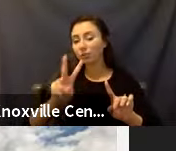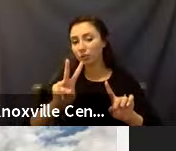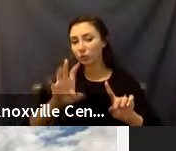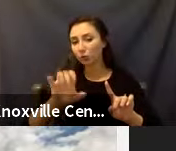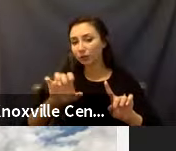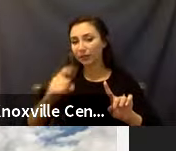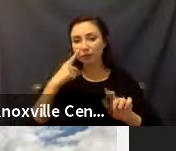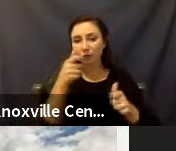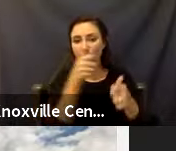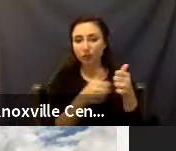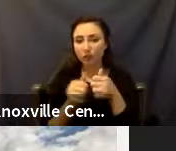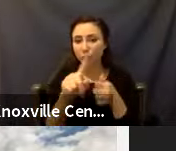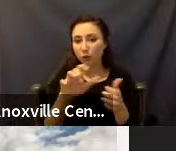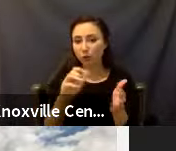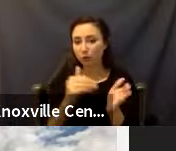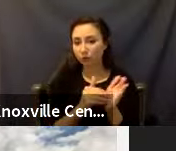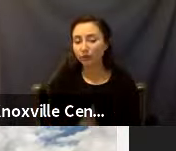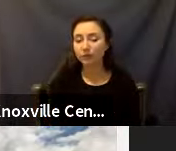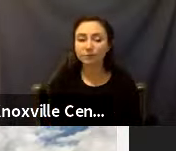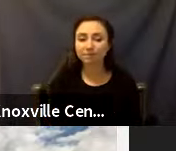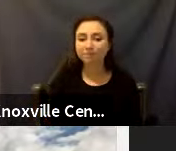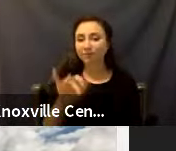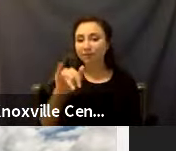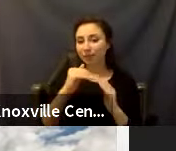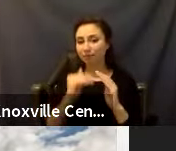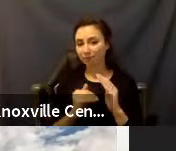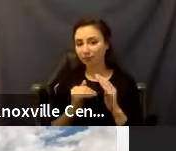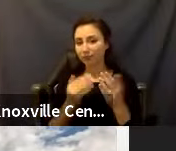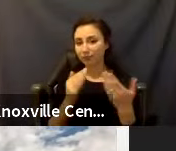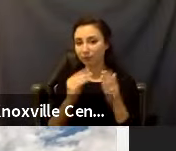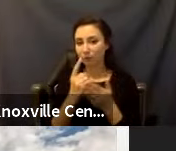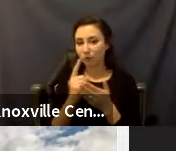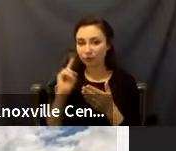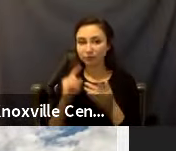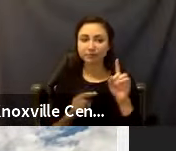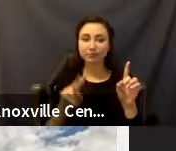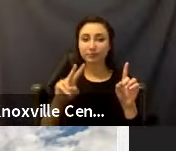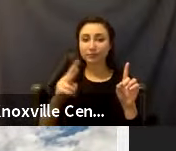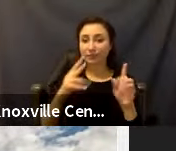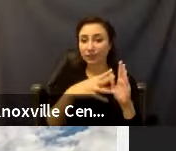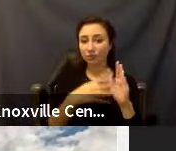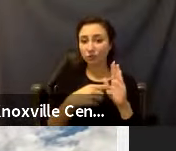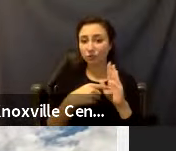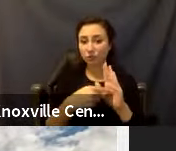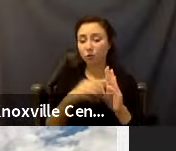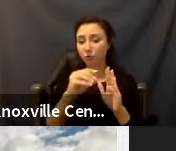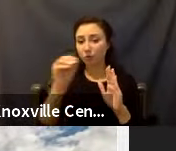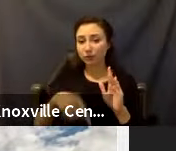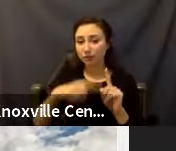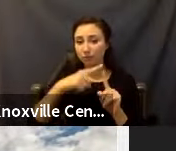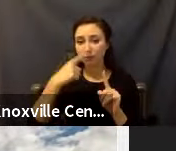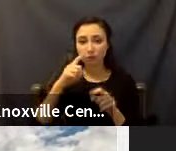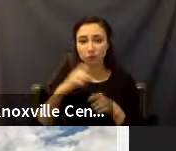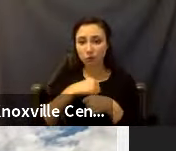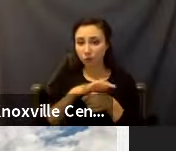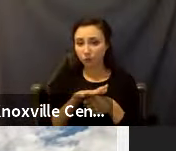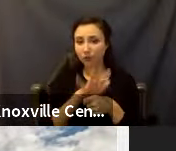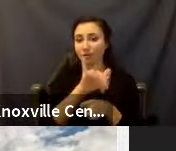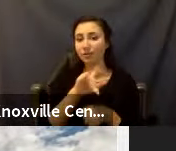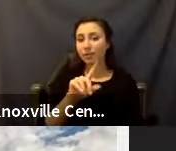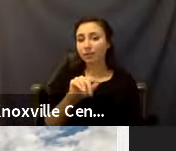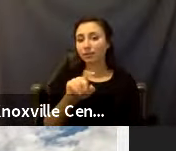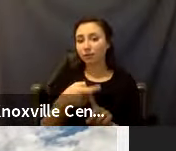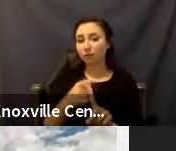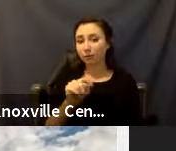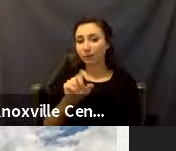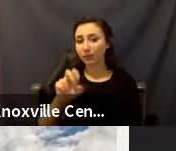is down from last week. The second chart shows the percent positive for COVID-19. This data is received from the Tennessee